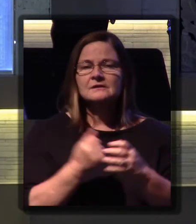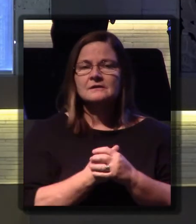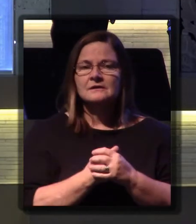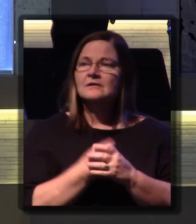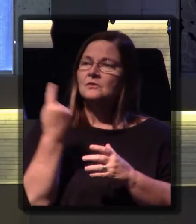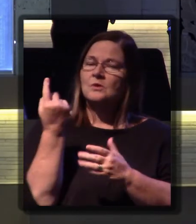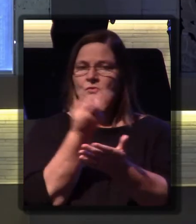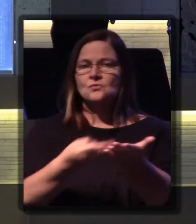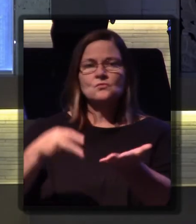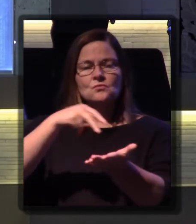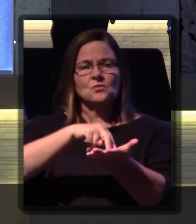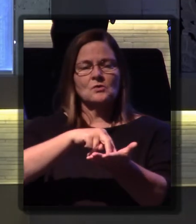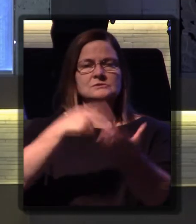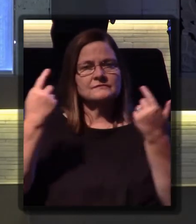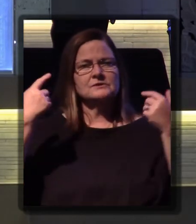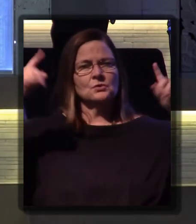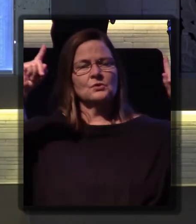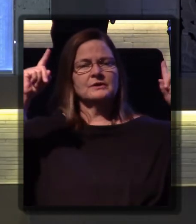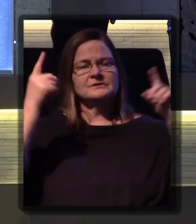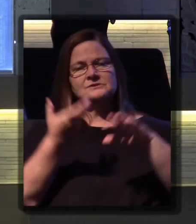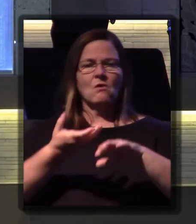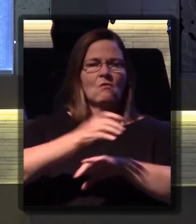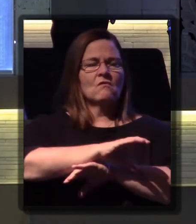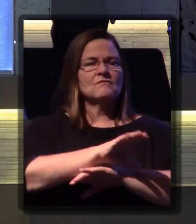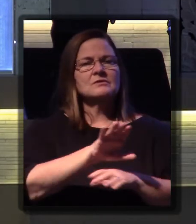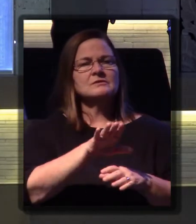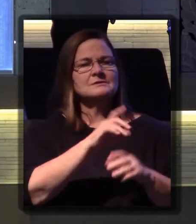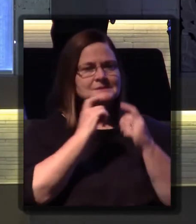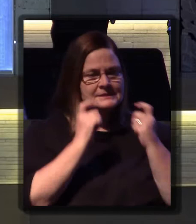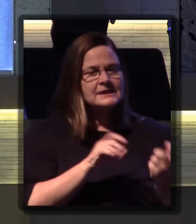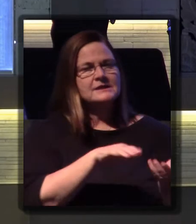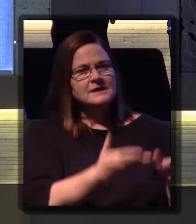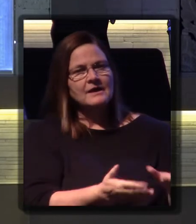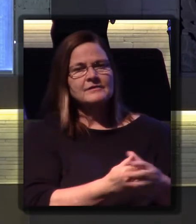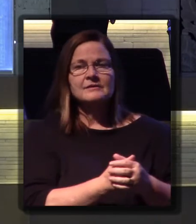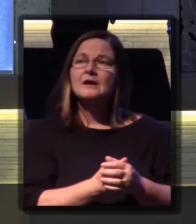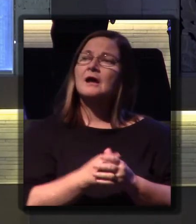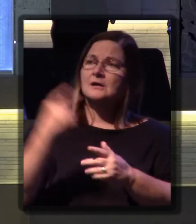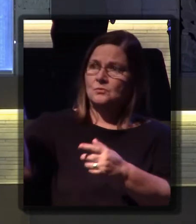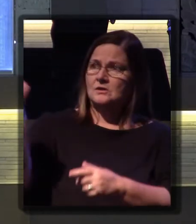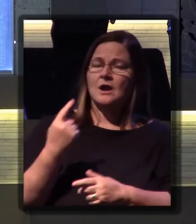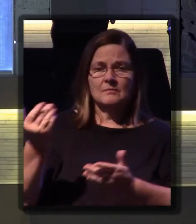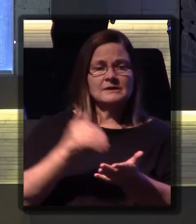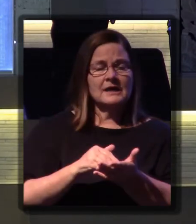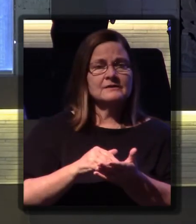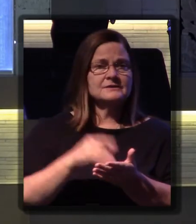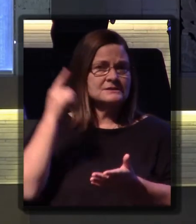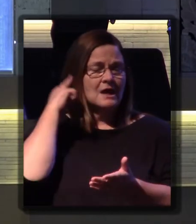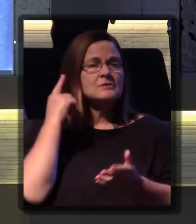death, paid the price for our sin, the one who rose victorious over sin and